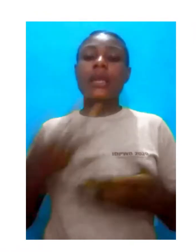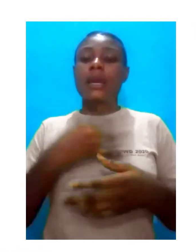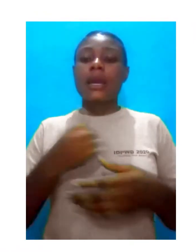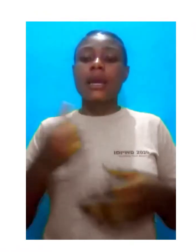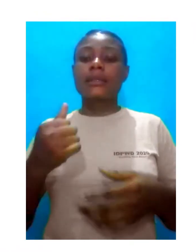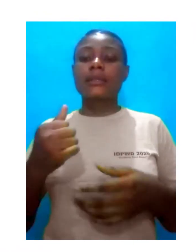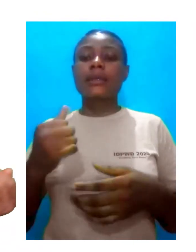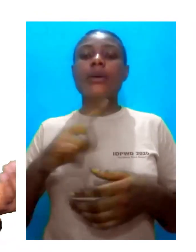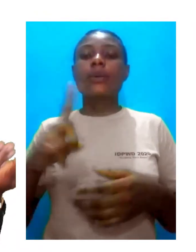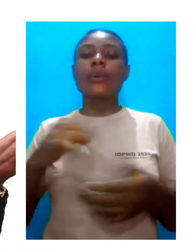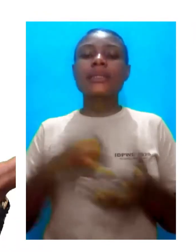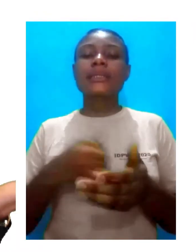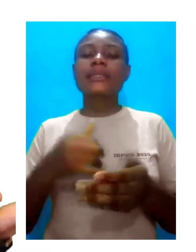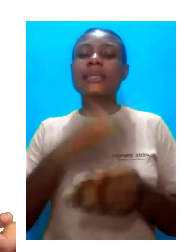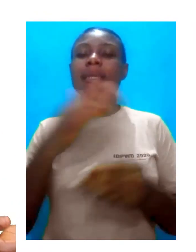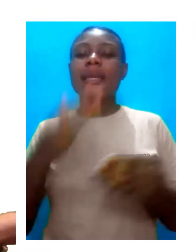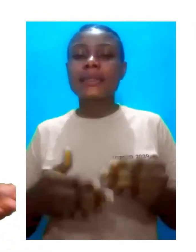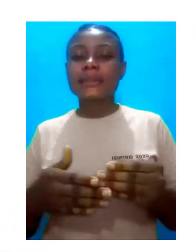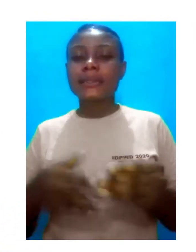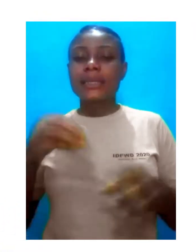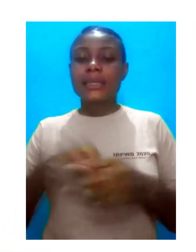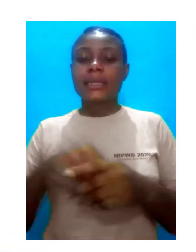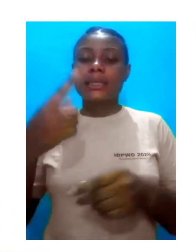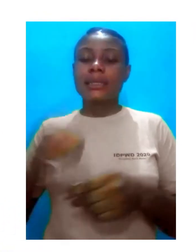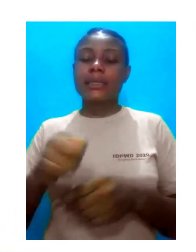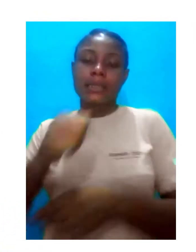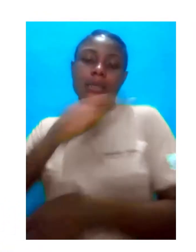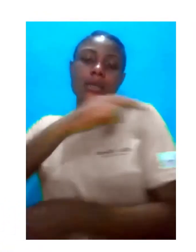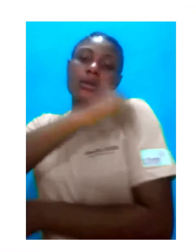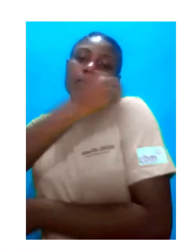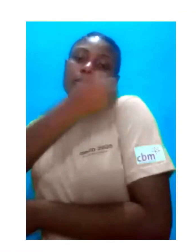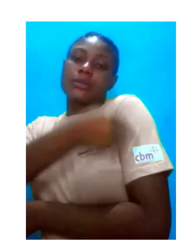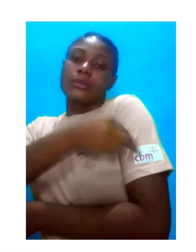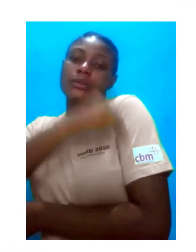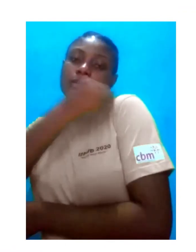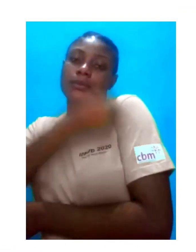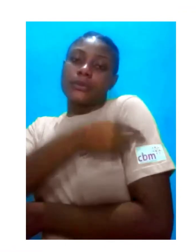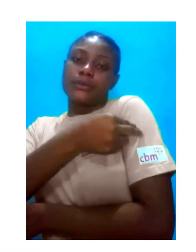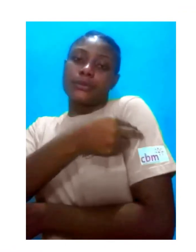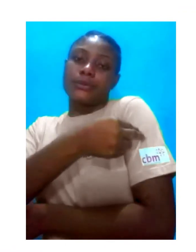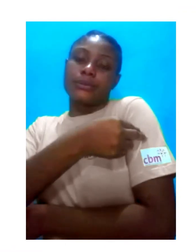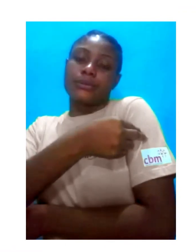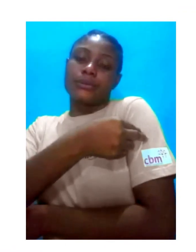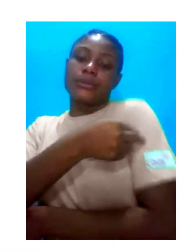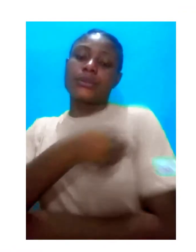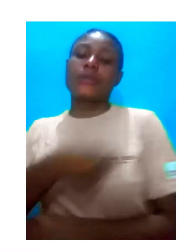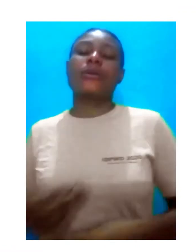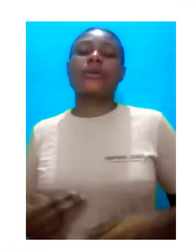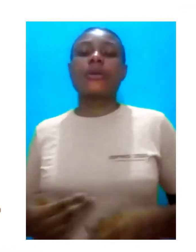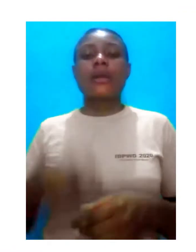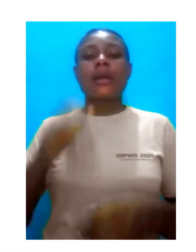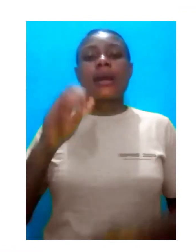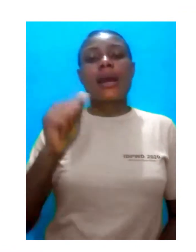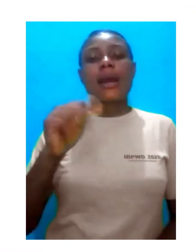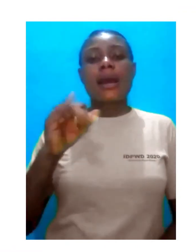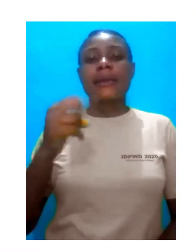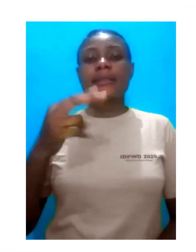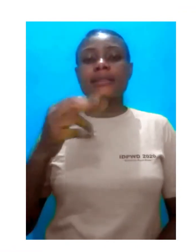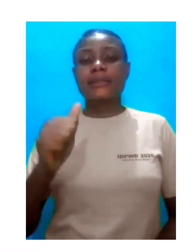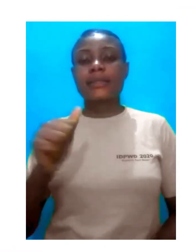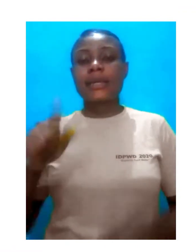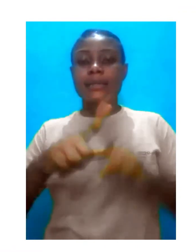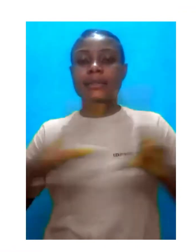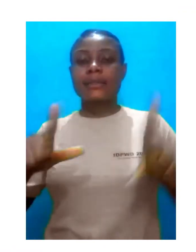another. And where did it end? In the hospital.